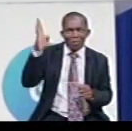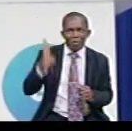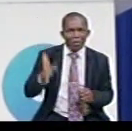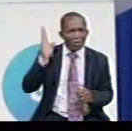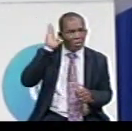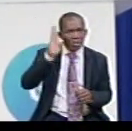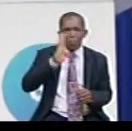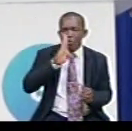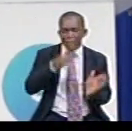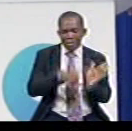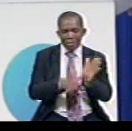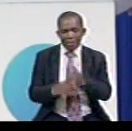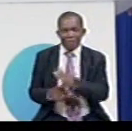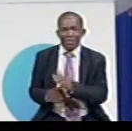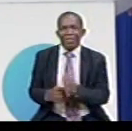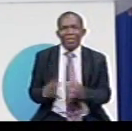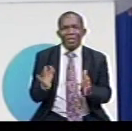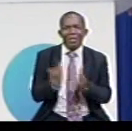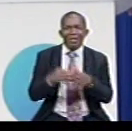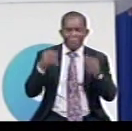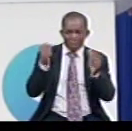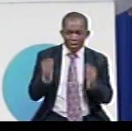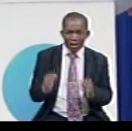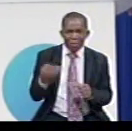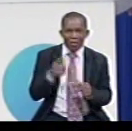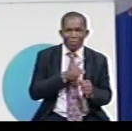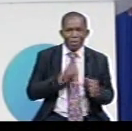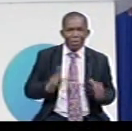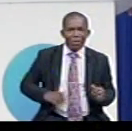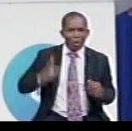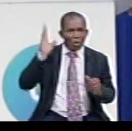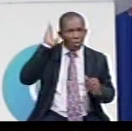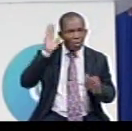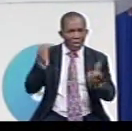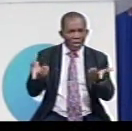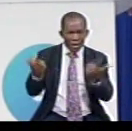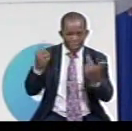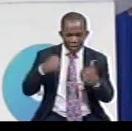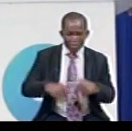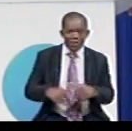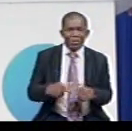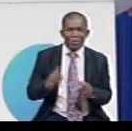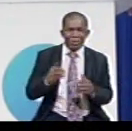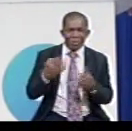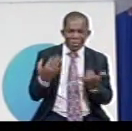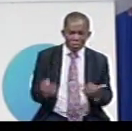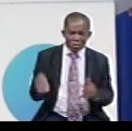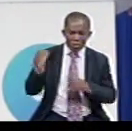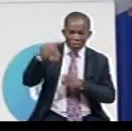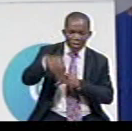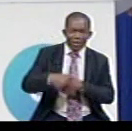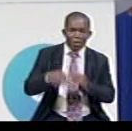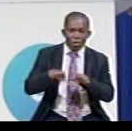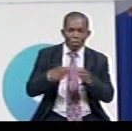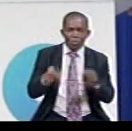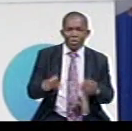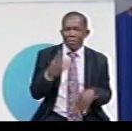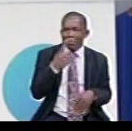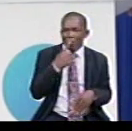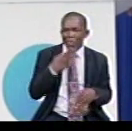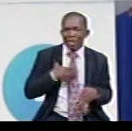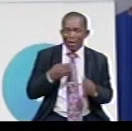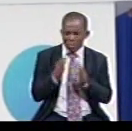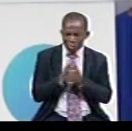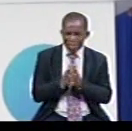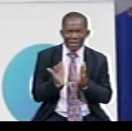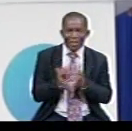The power of God will come down tonight. Open your mouth and pray that the power of God will fill